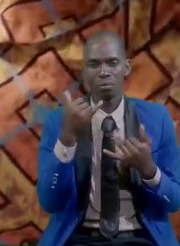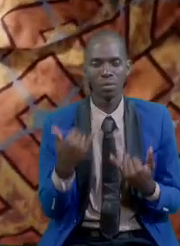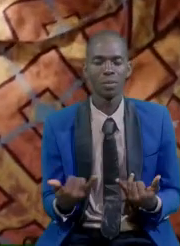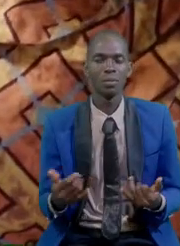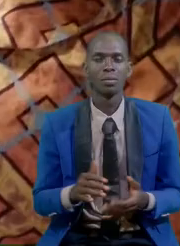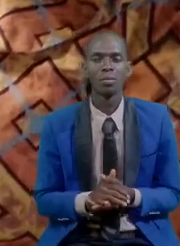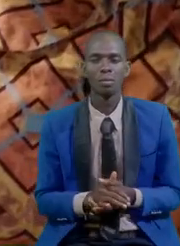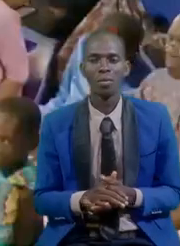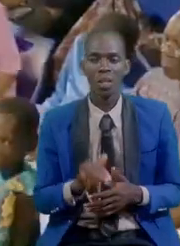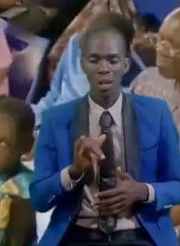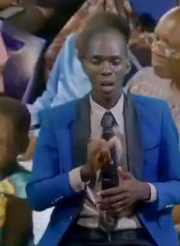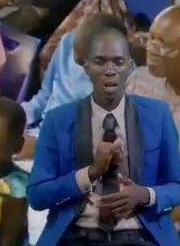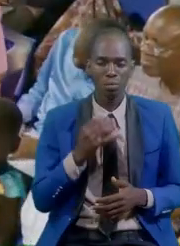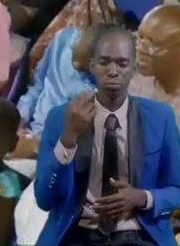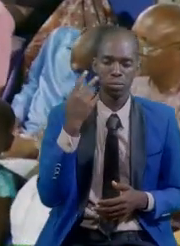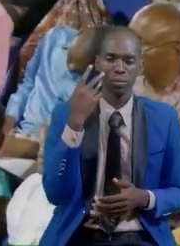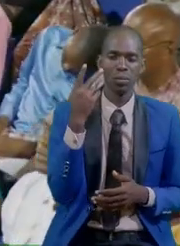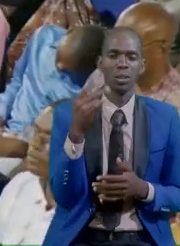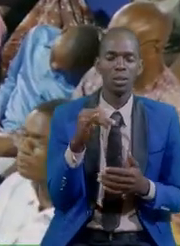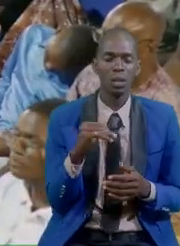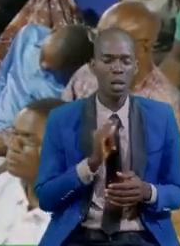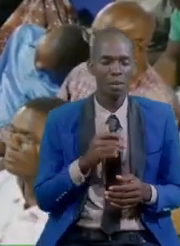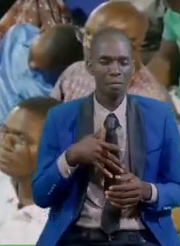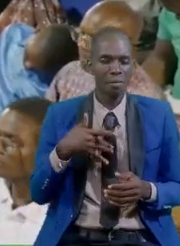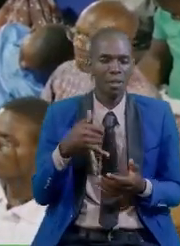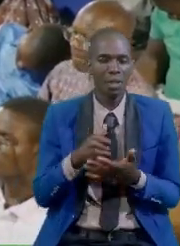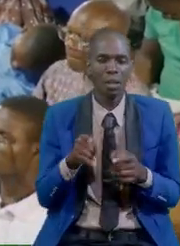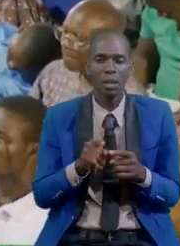I sense it as I'm here.